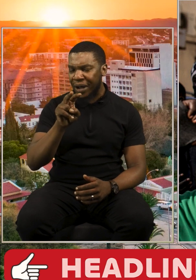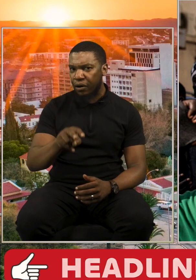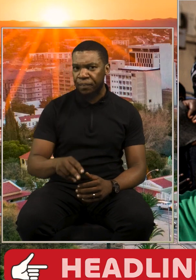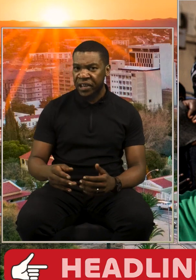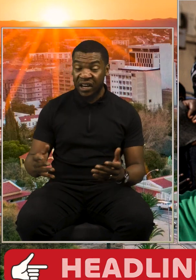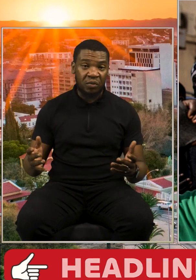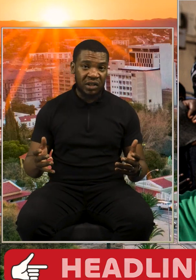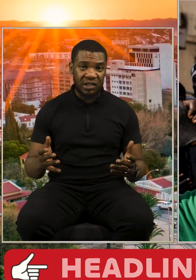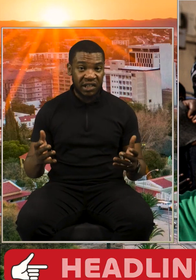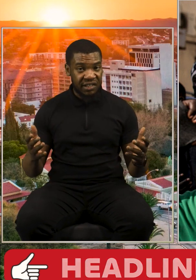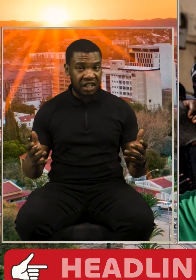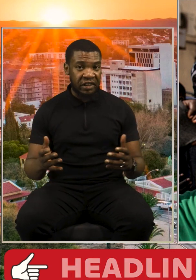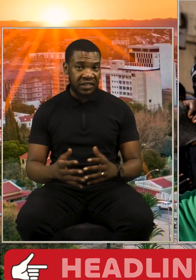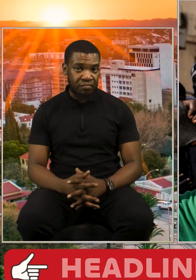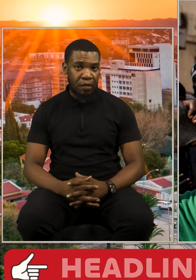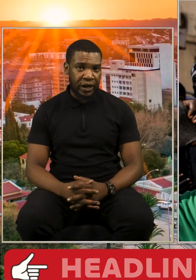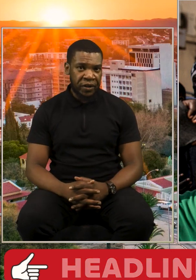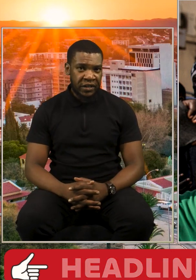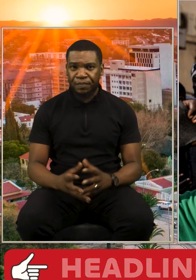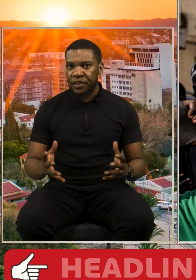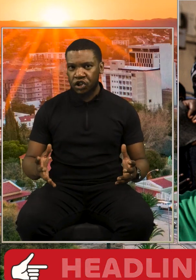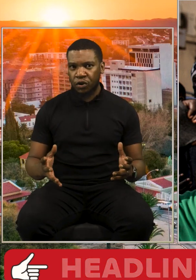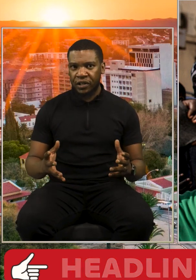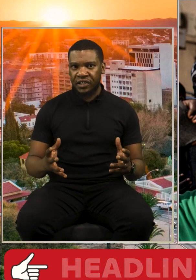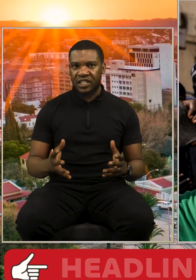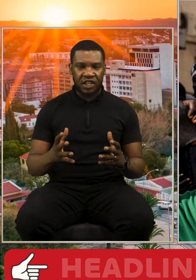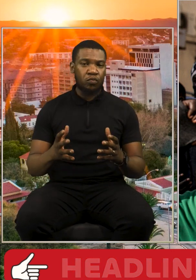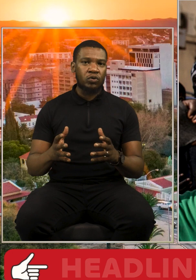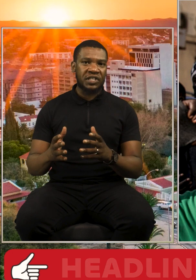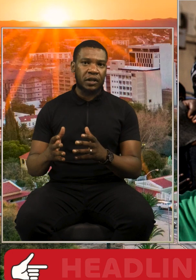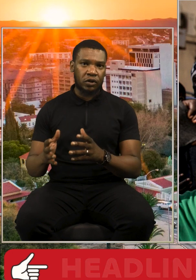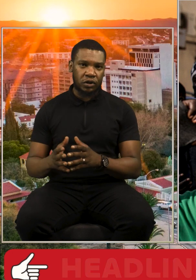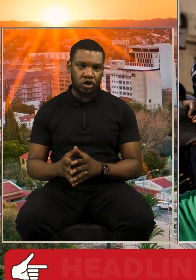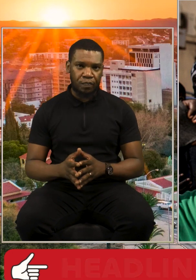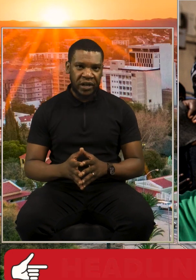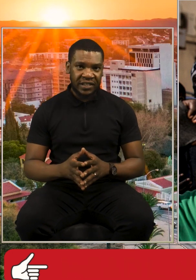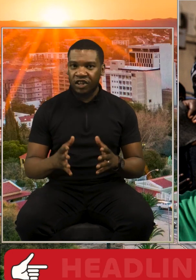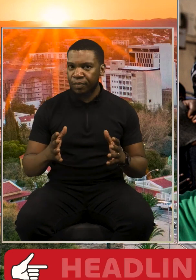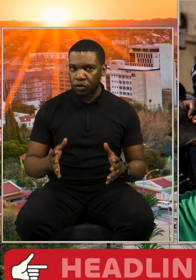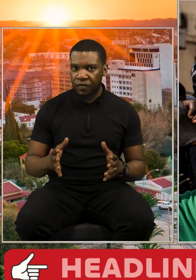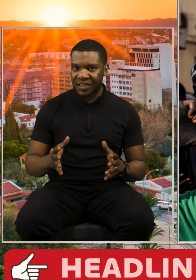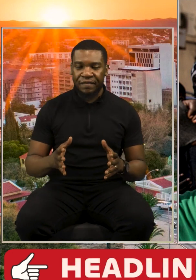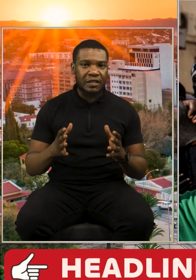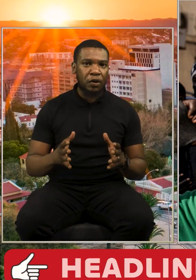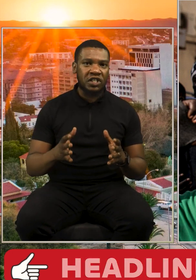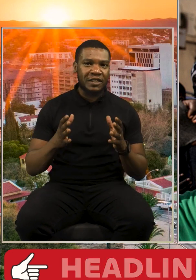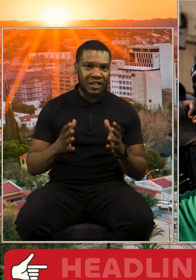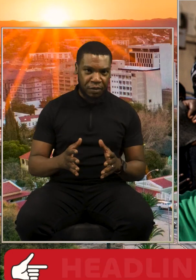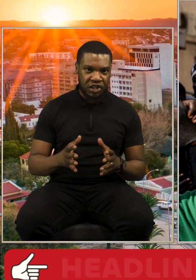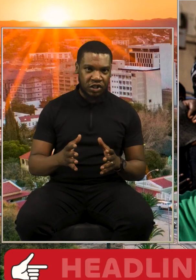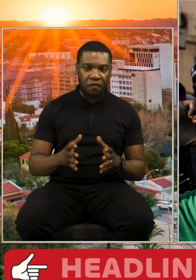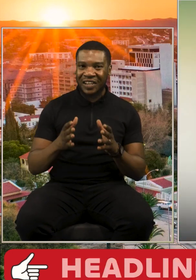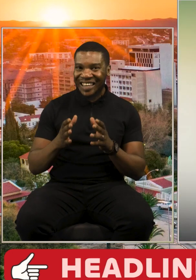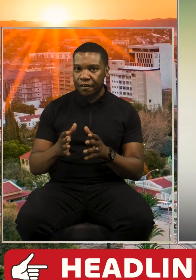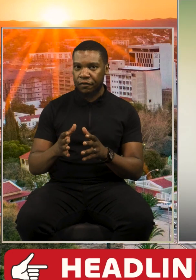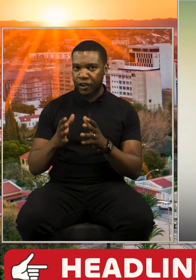in power. In other words, it's giving Zimbabwe. Despite the assurance that he won't seek a third term, Sall's maneuvers have sparked